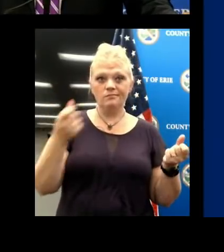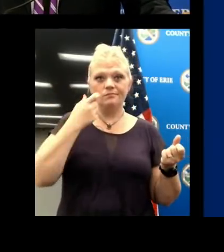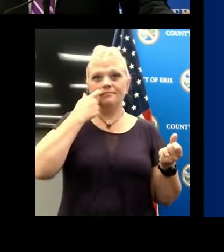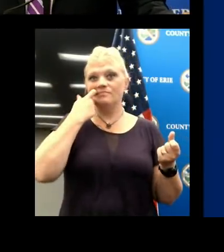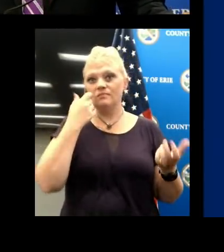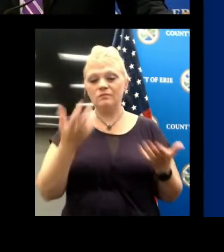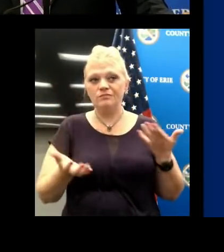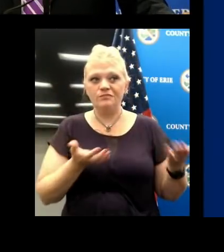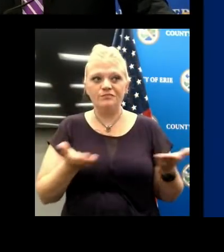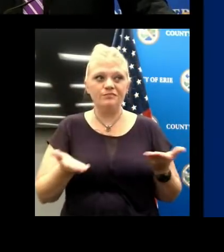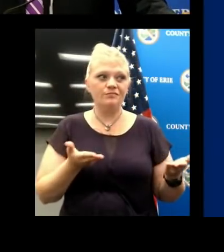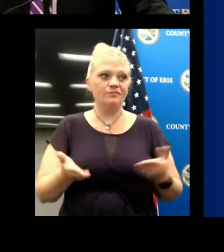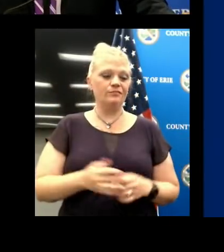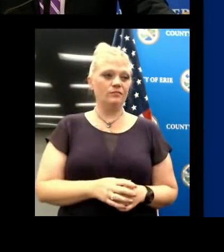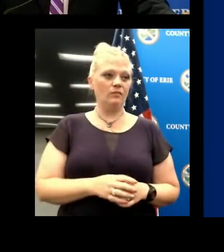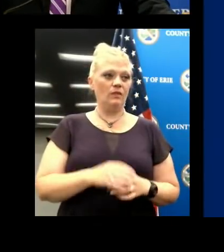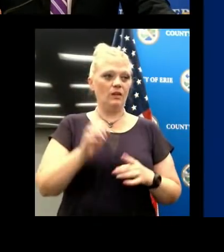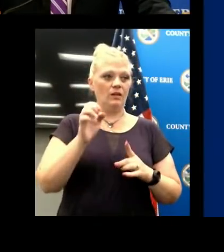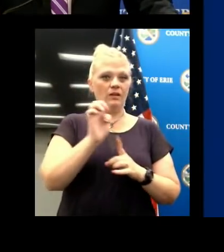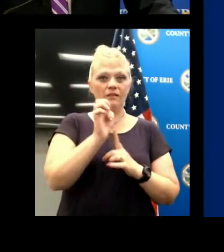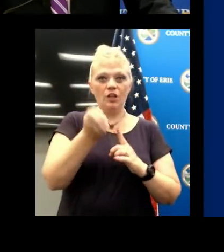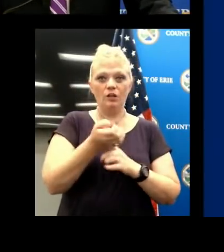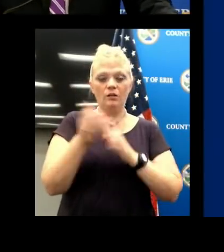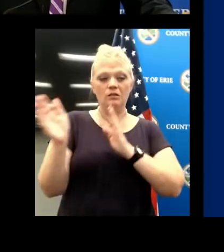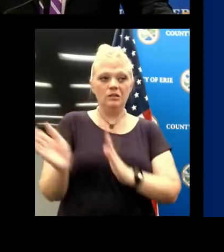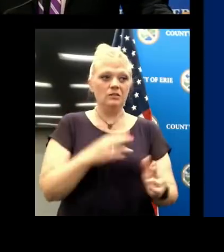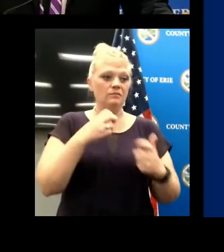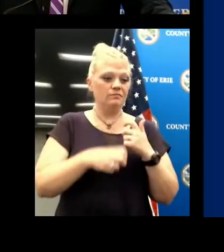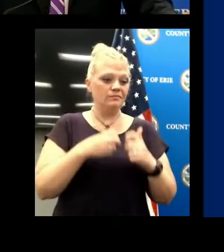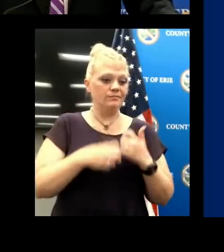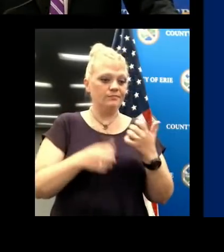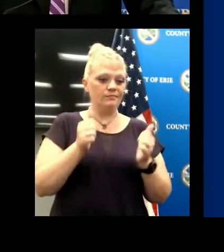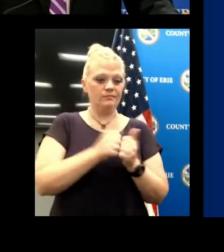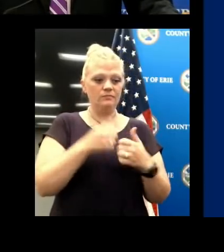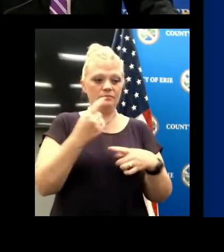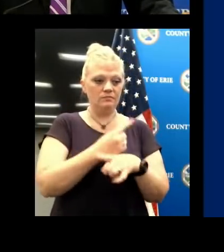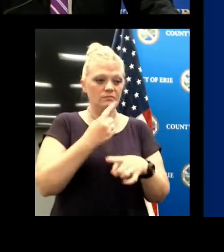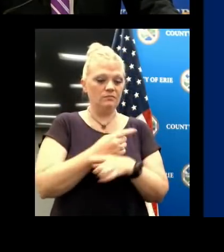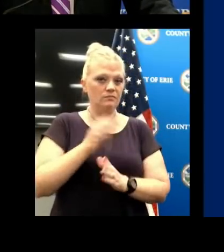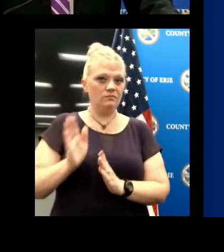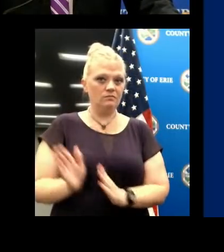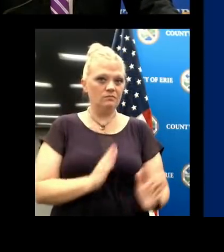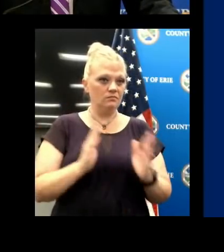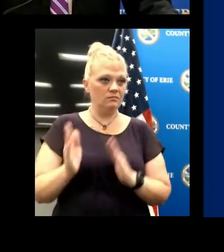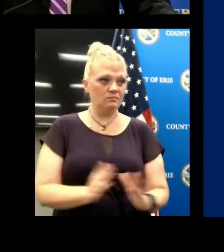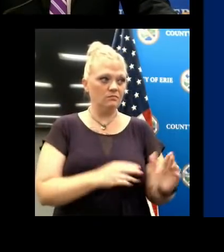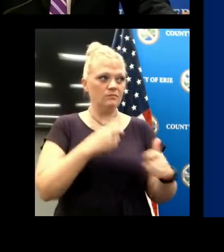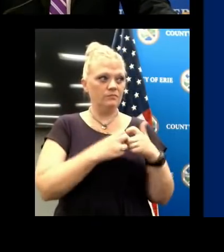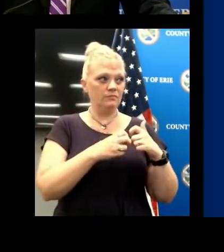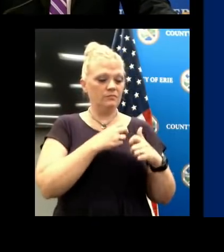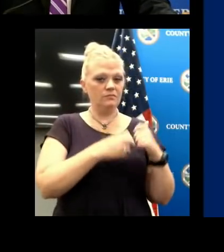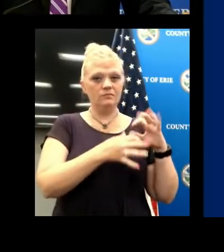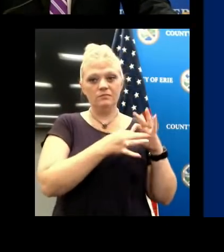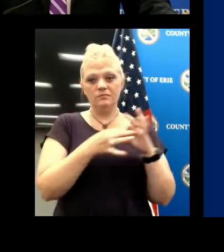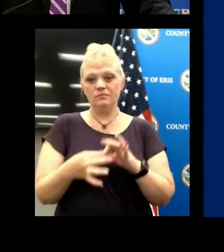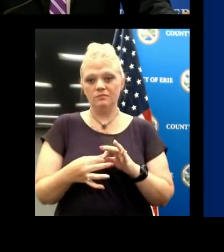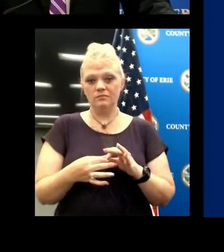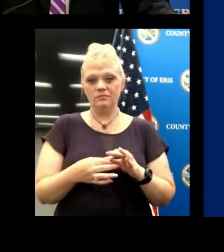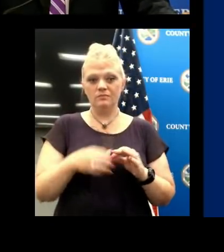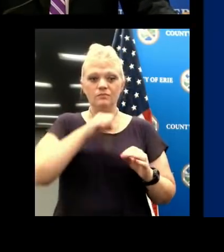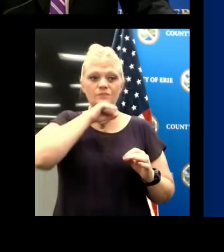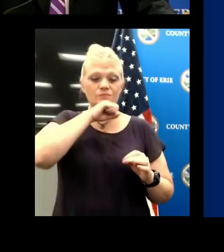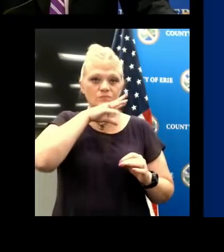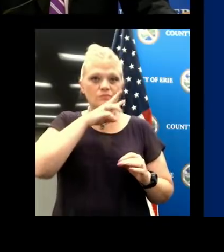addiction services, environment and planning issues with regards to proper planning, issues associated with soil and